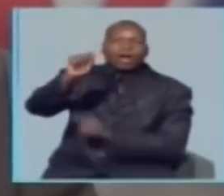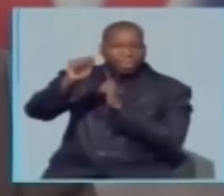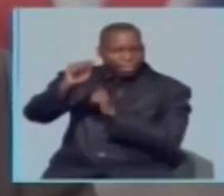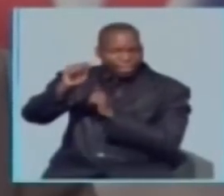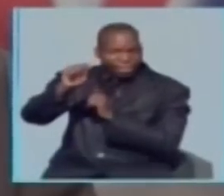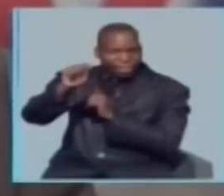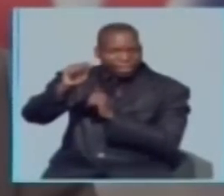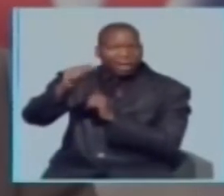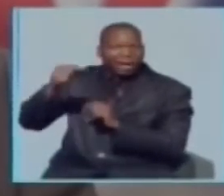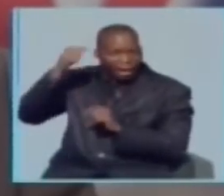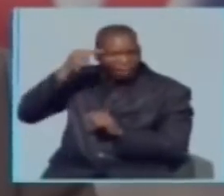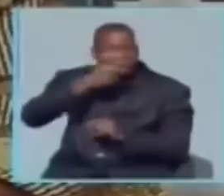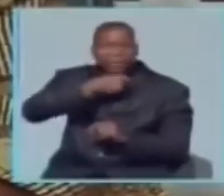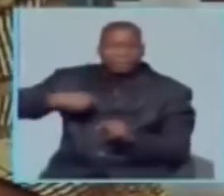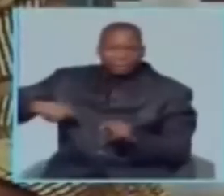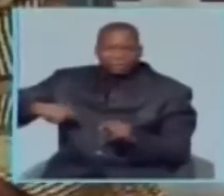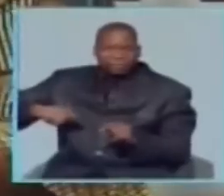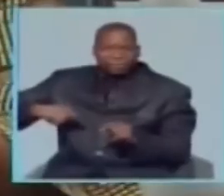of government to